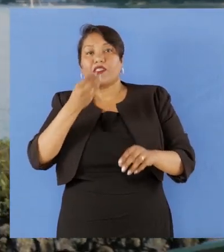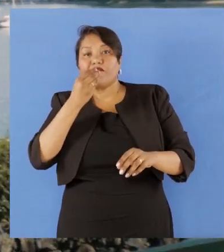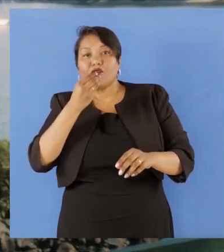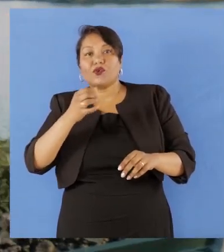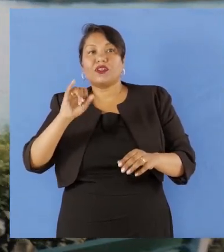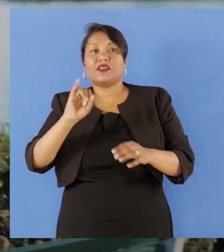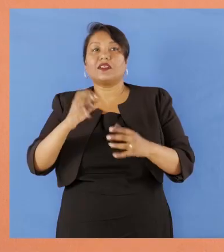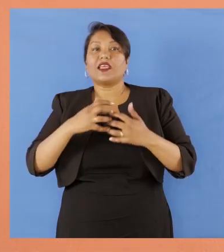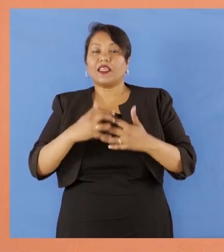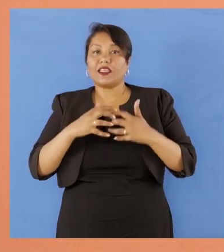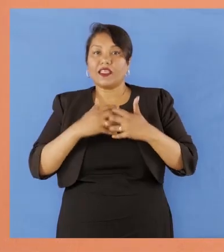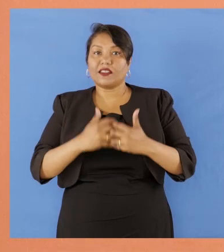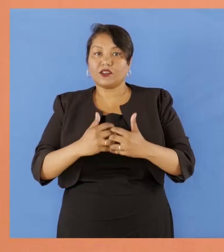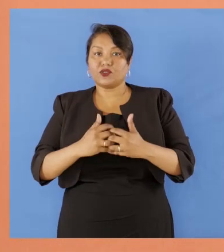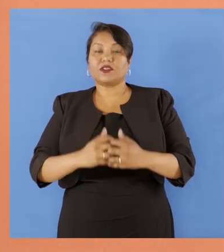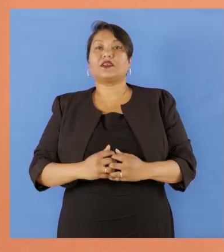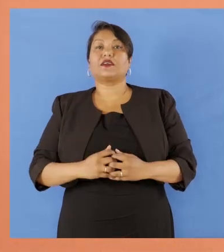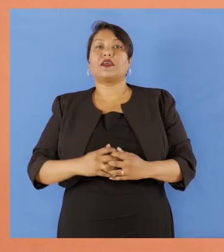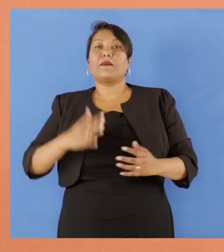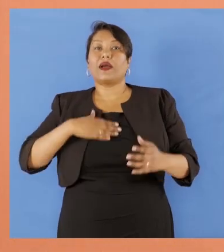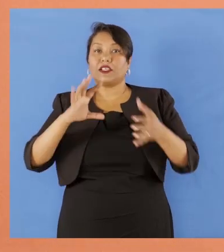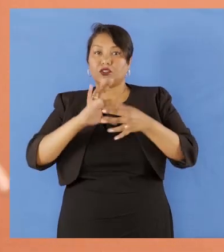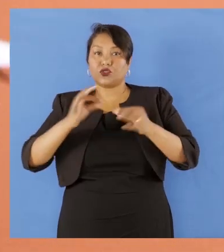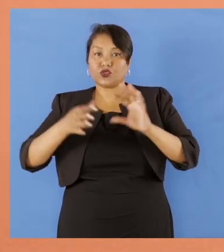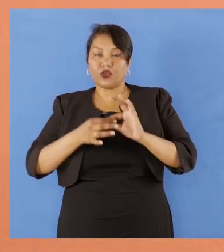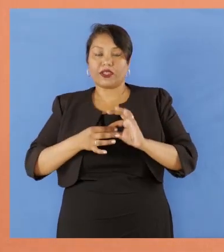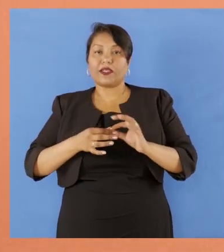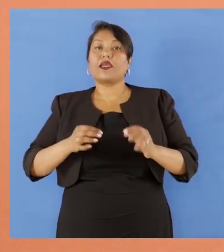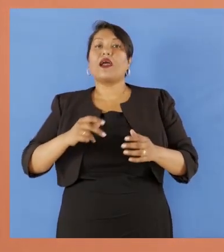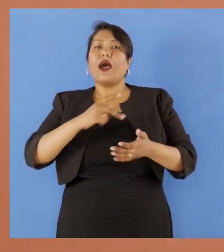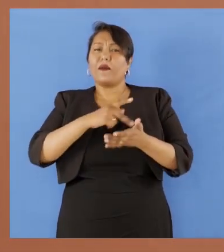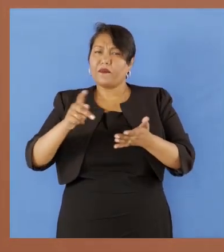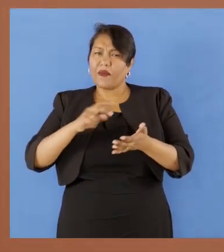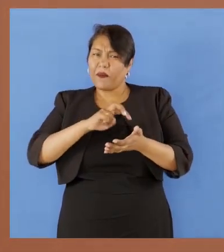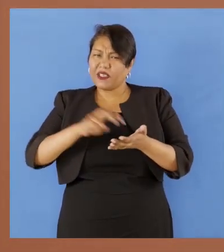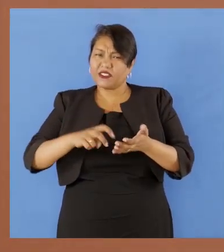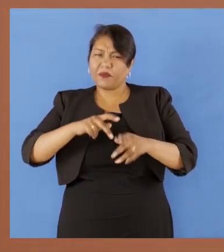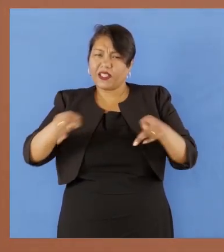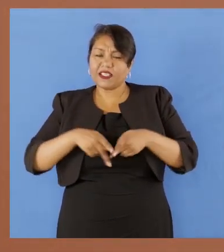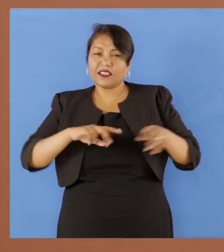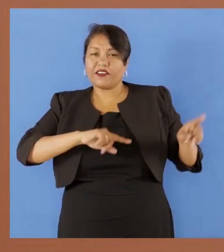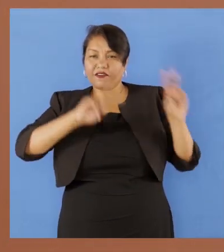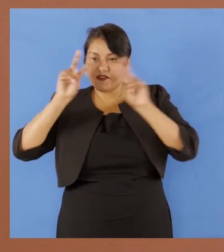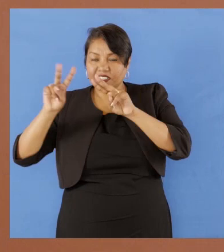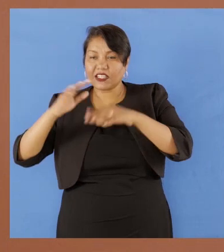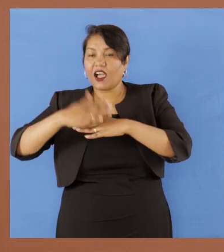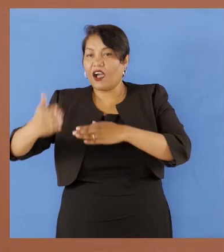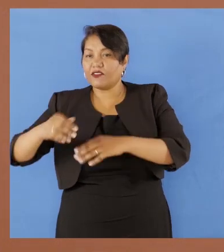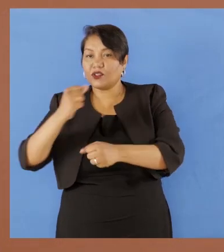practices. Before coming up here, I had an example of utilizing the legislation this was the food